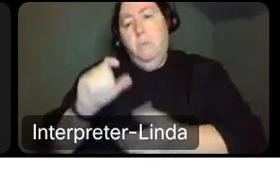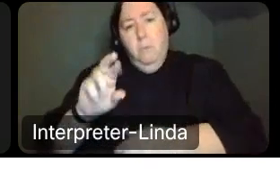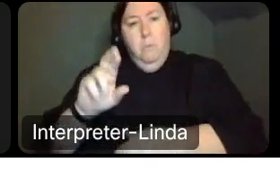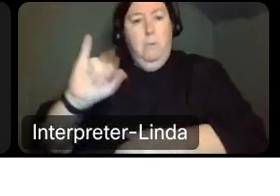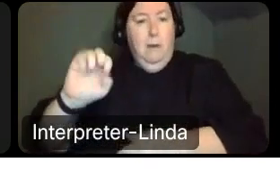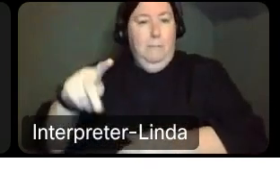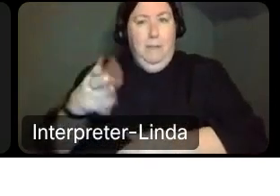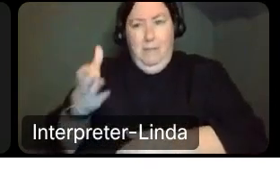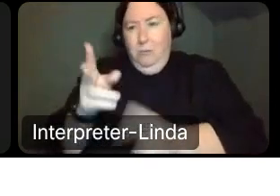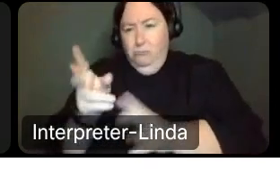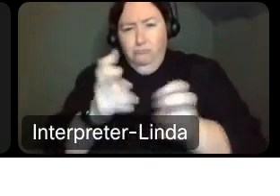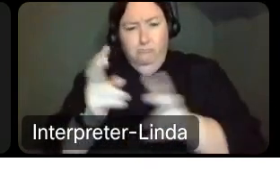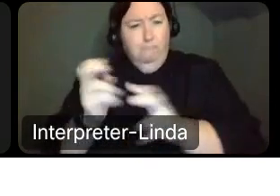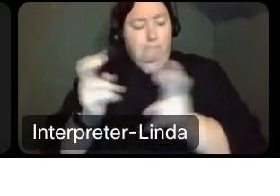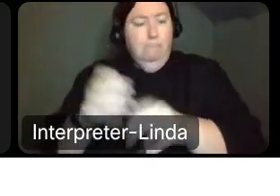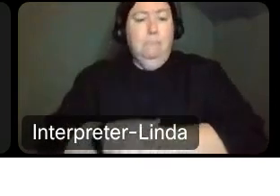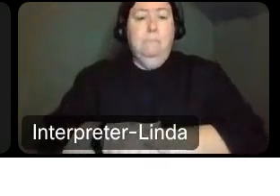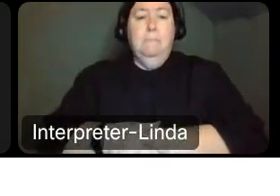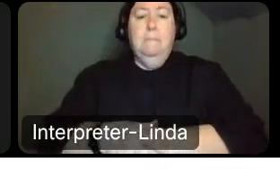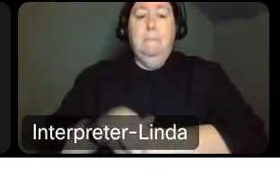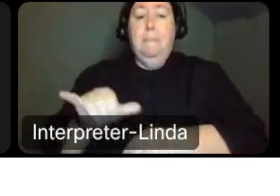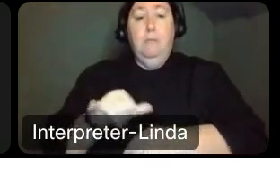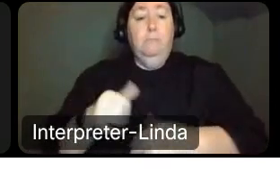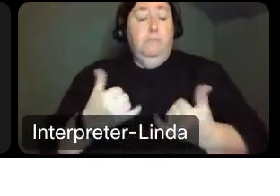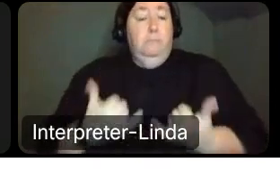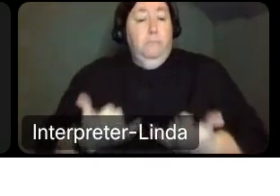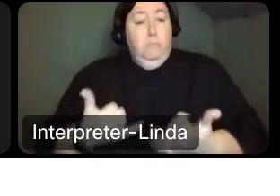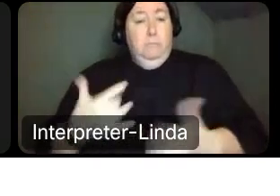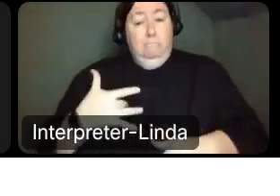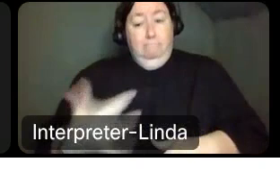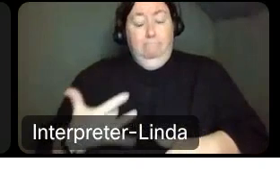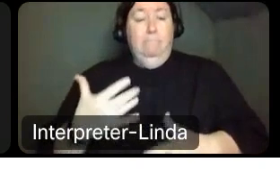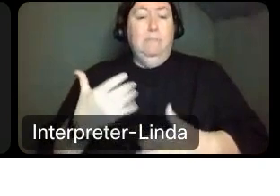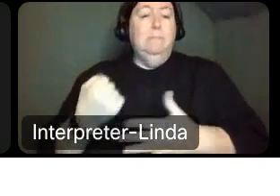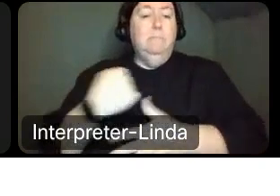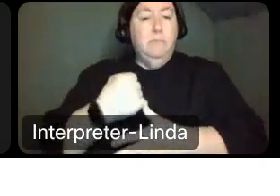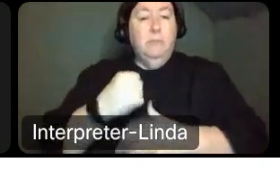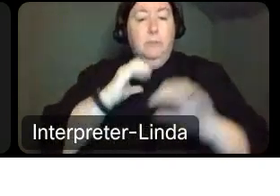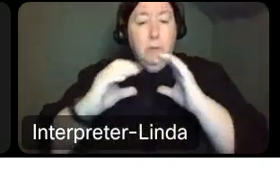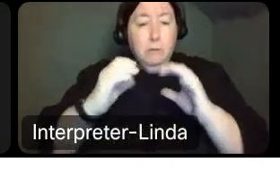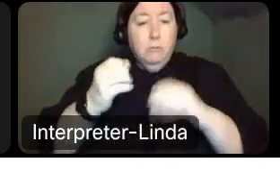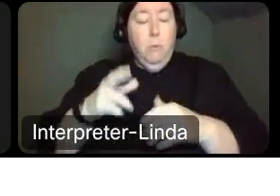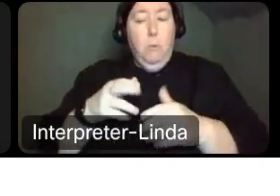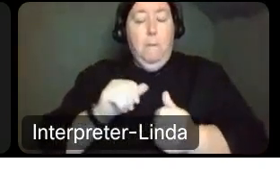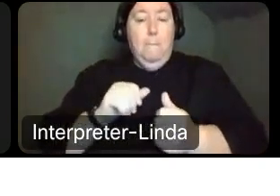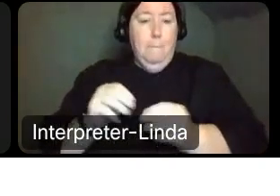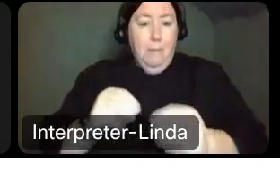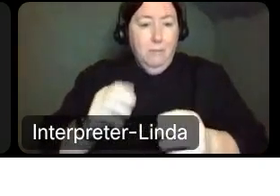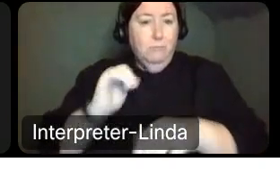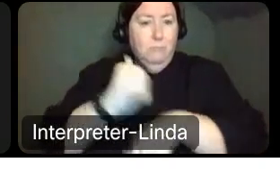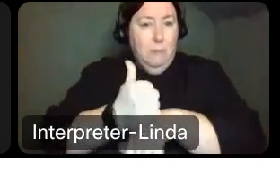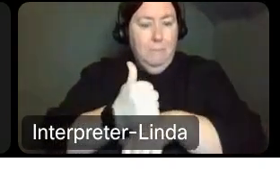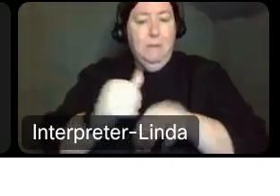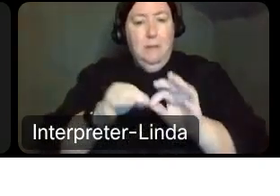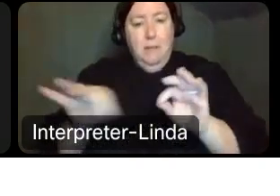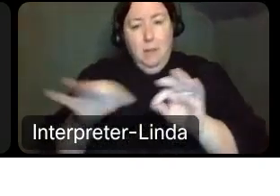Similarly, we ask in this section, what is student's current primary mode of communication or method to establish language? Here's sort of a